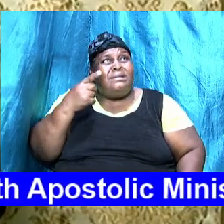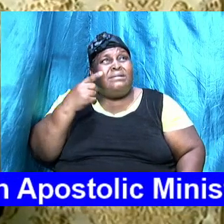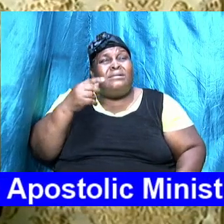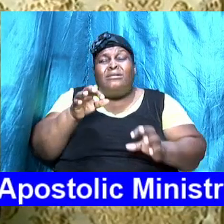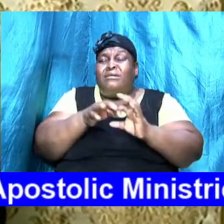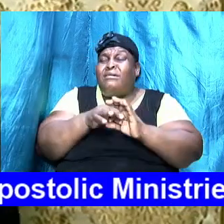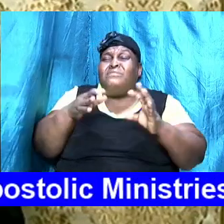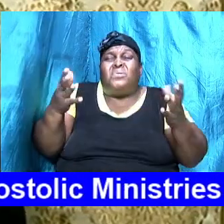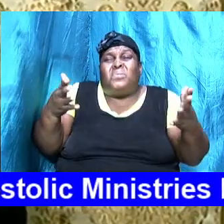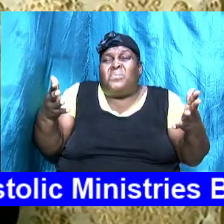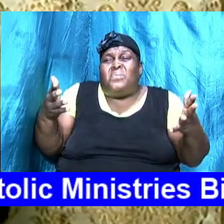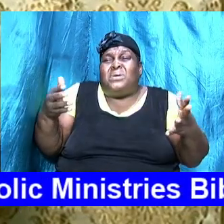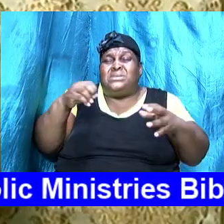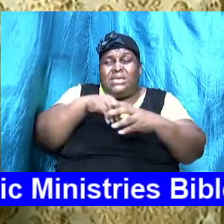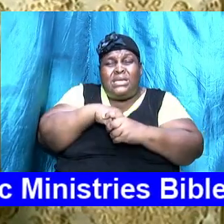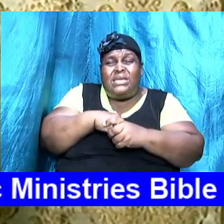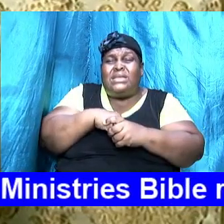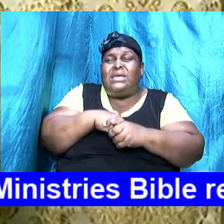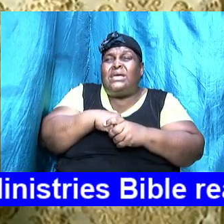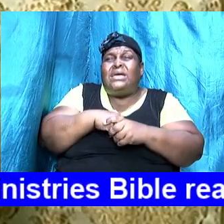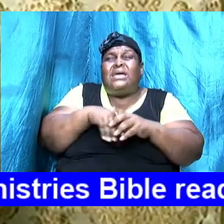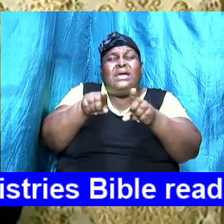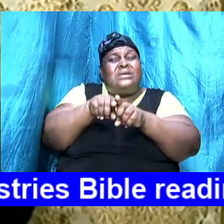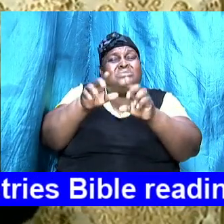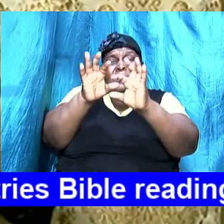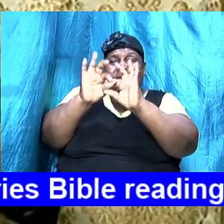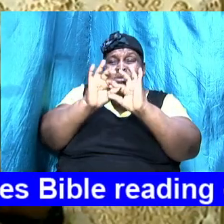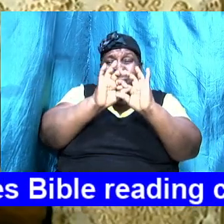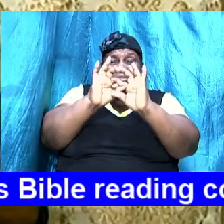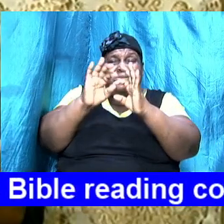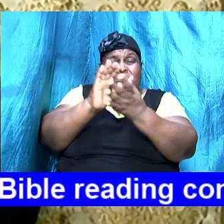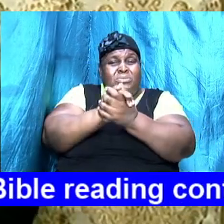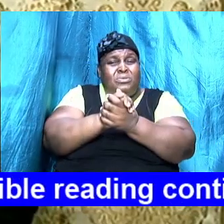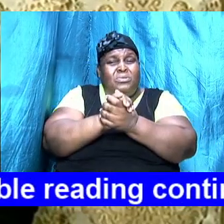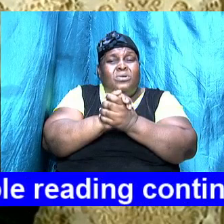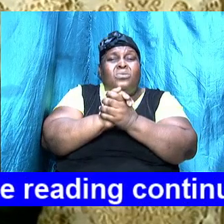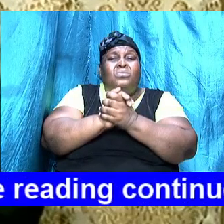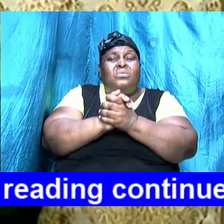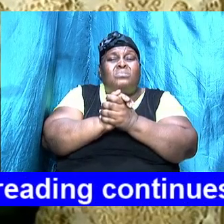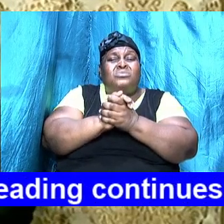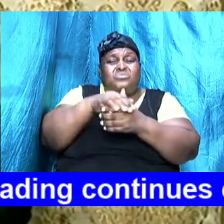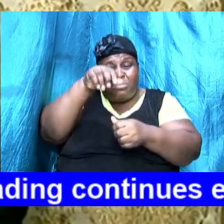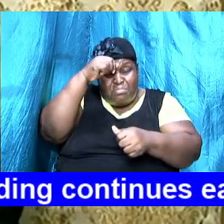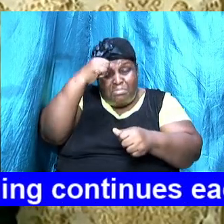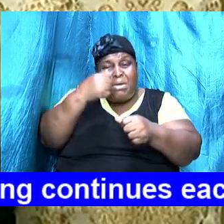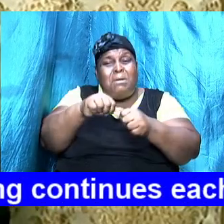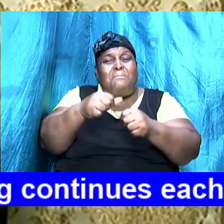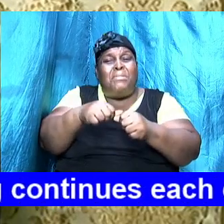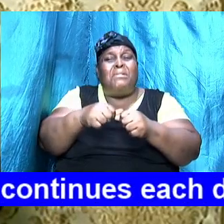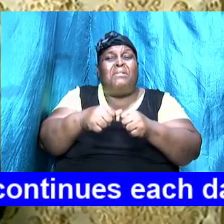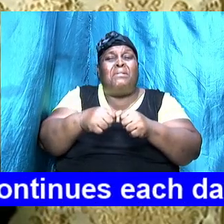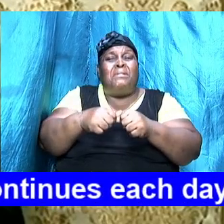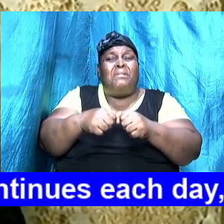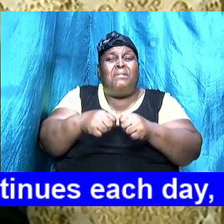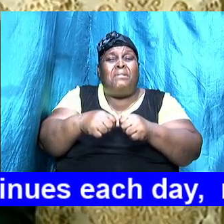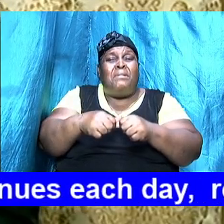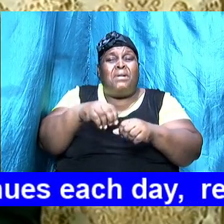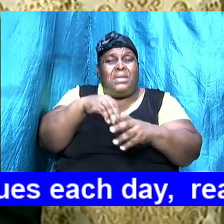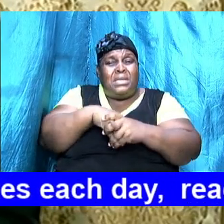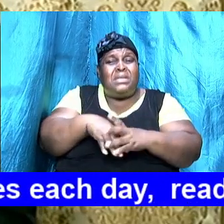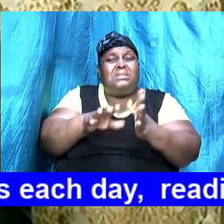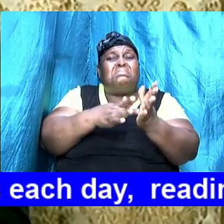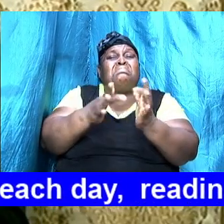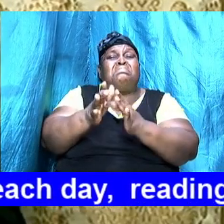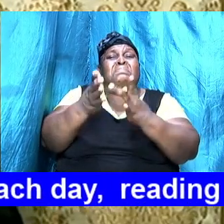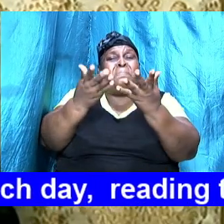are in as it relates to relationship, we must go from the beginning. Forget about Moses writing bills